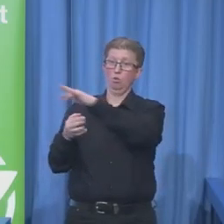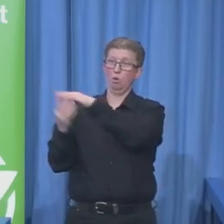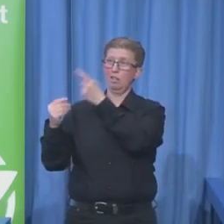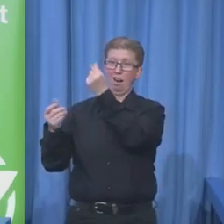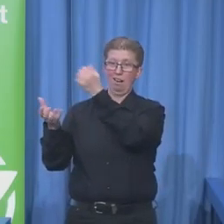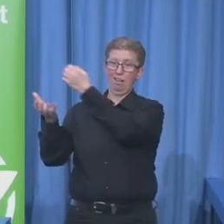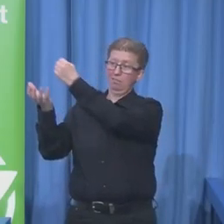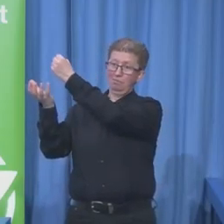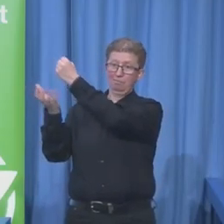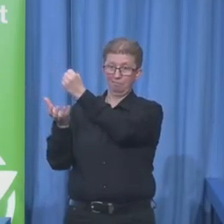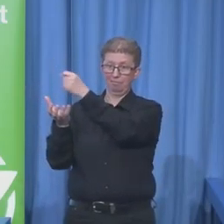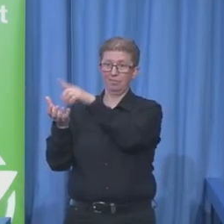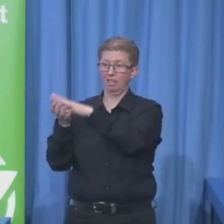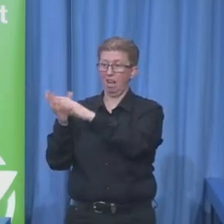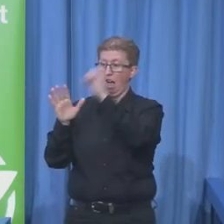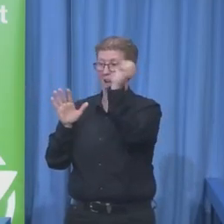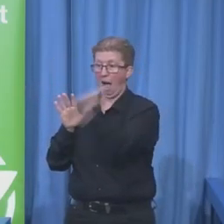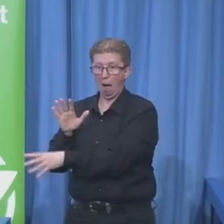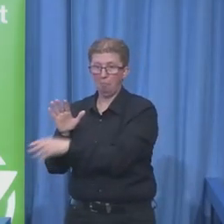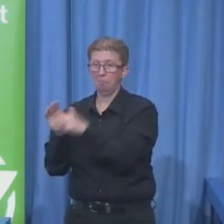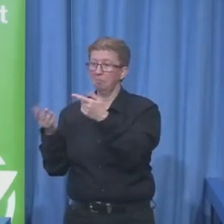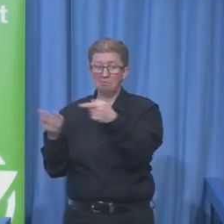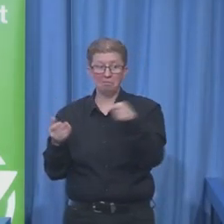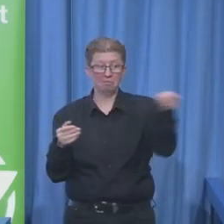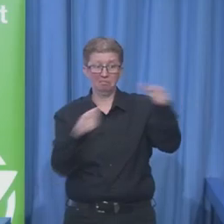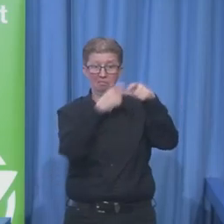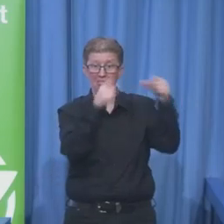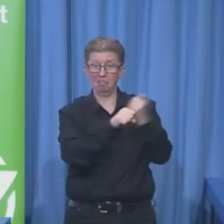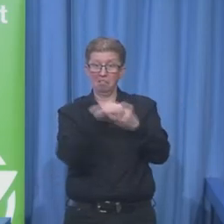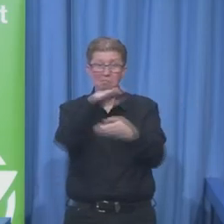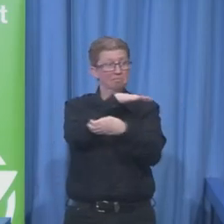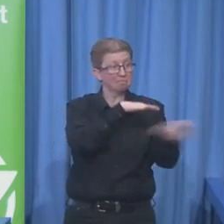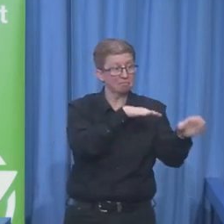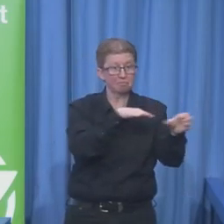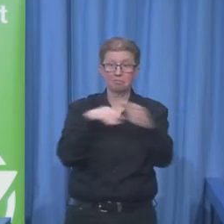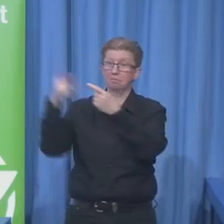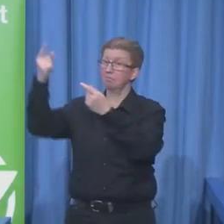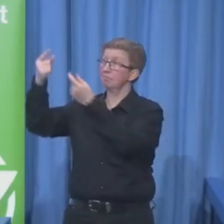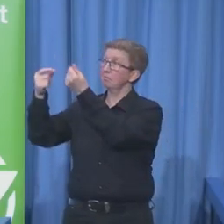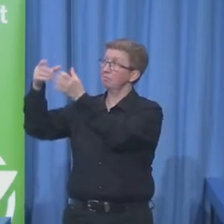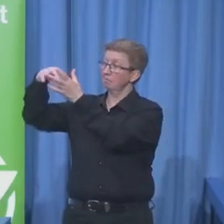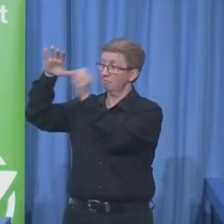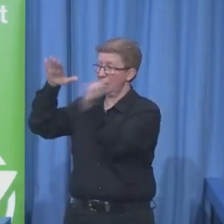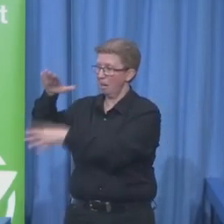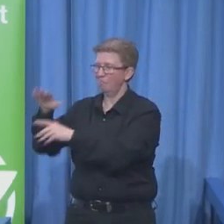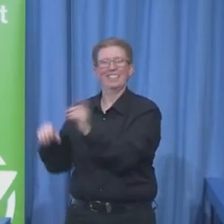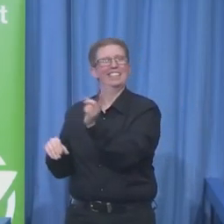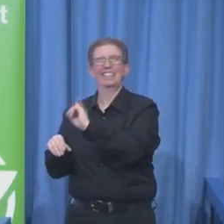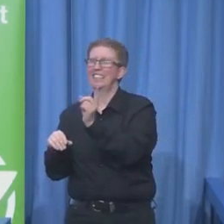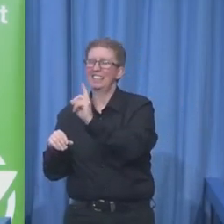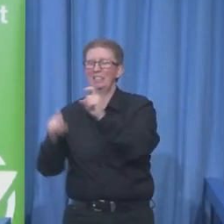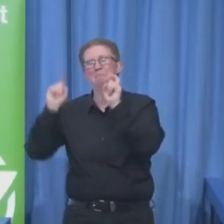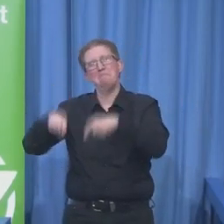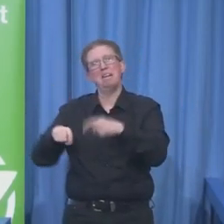other service users. So that was our approach in short. Thank you very much for your attention.